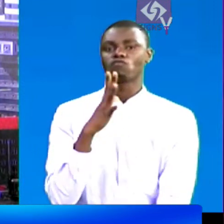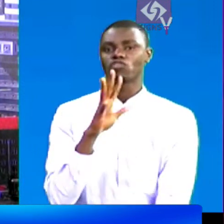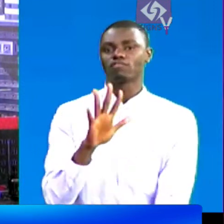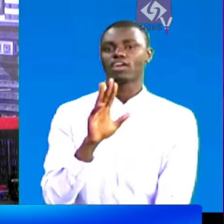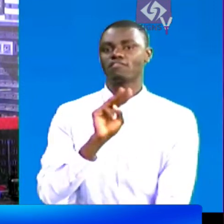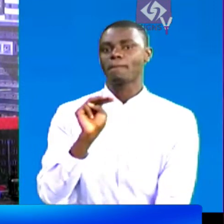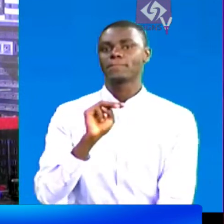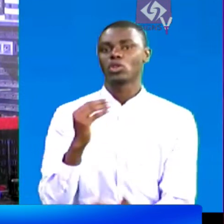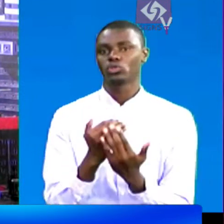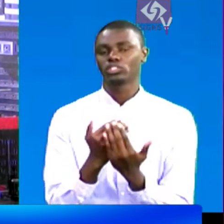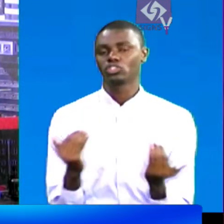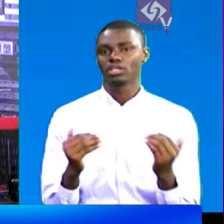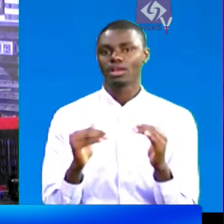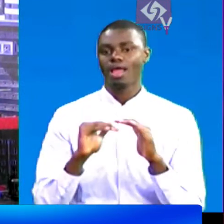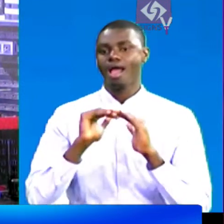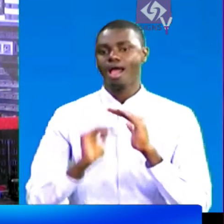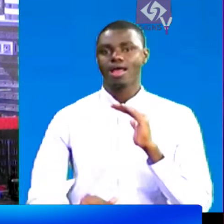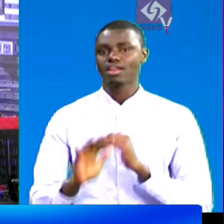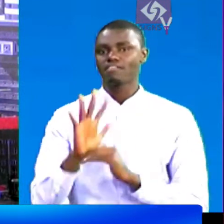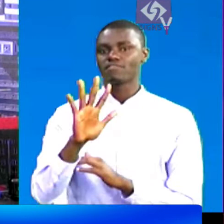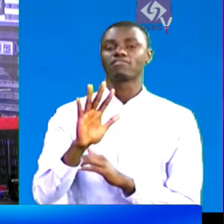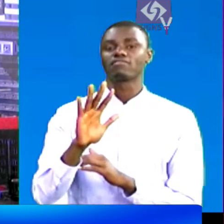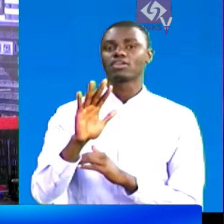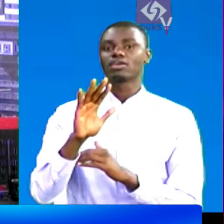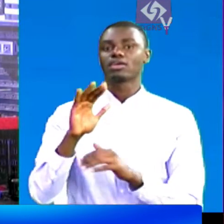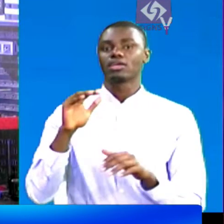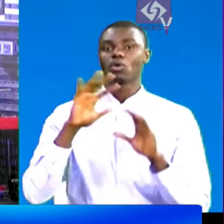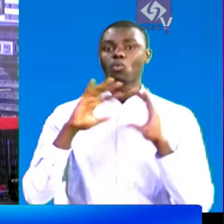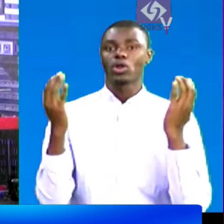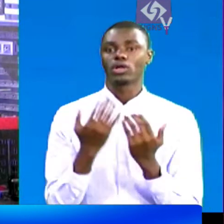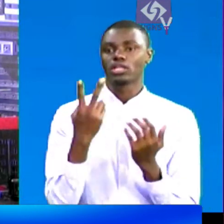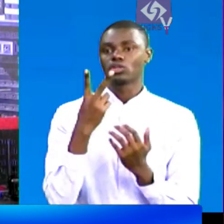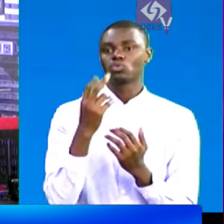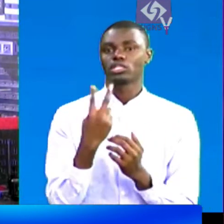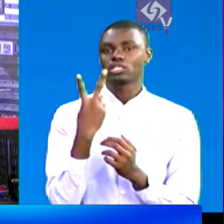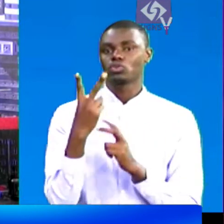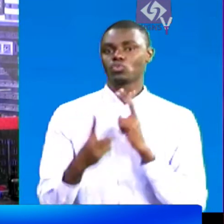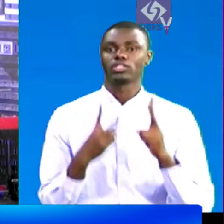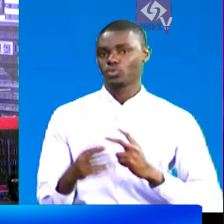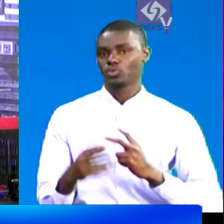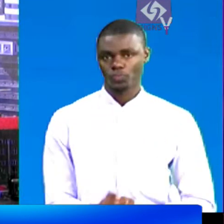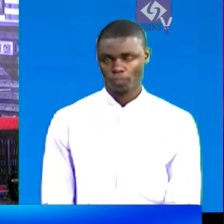million children under 5 worldwide in 2022.